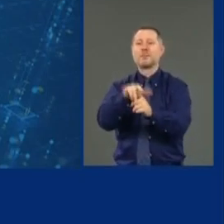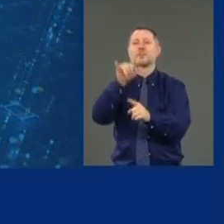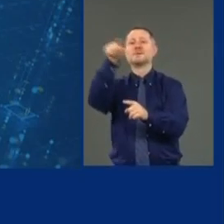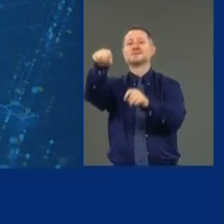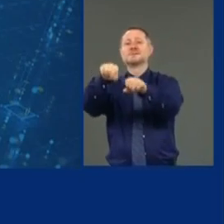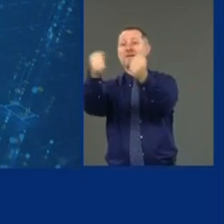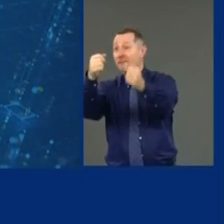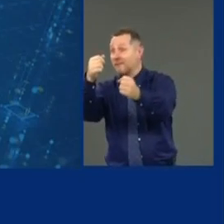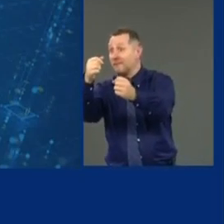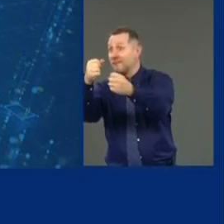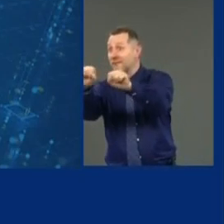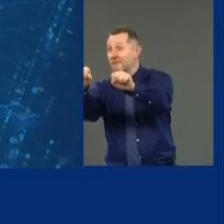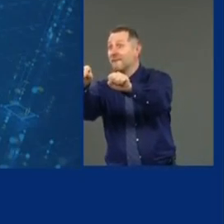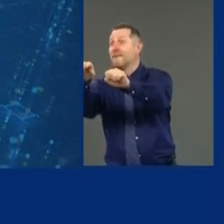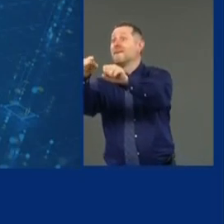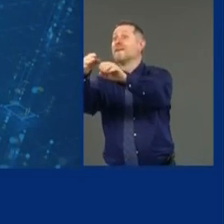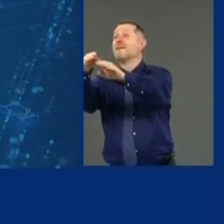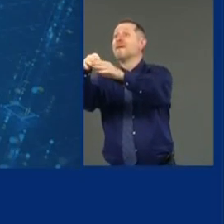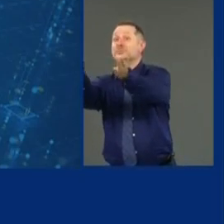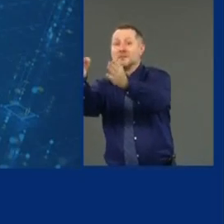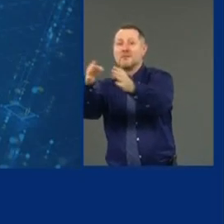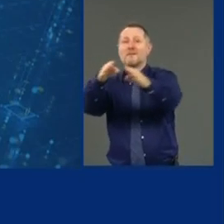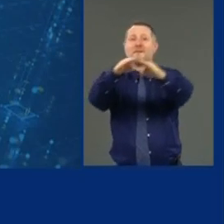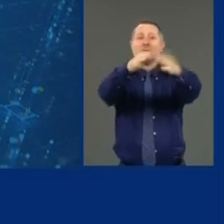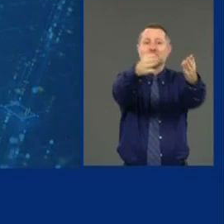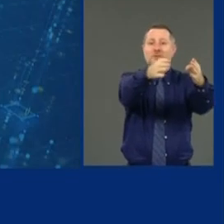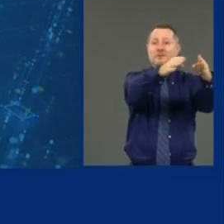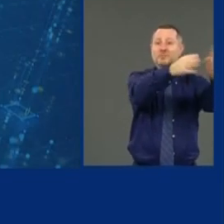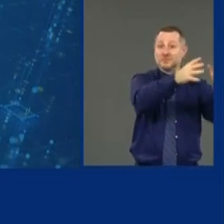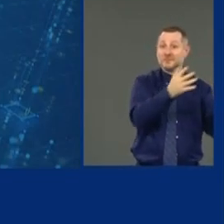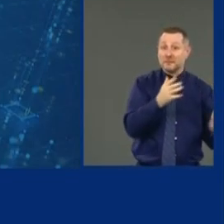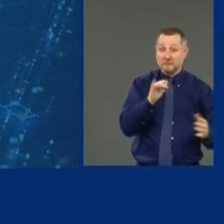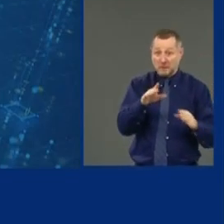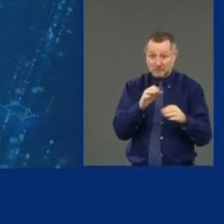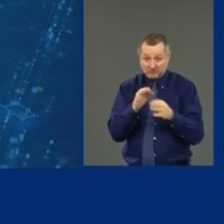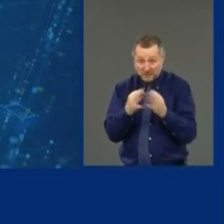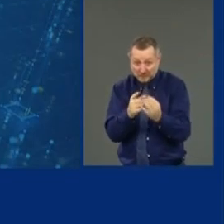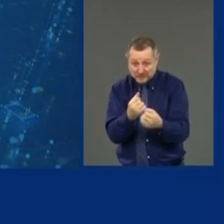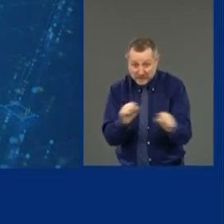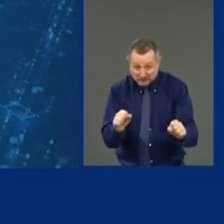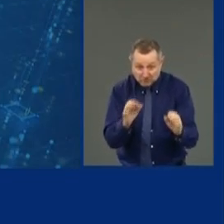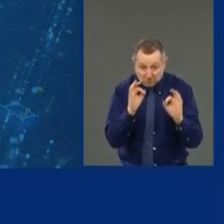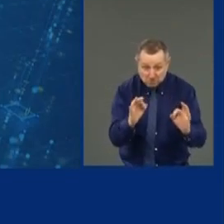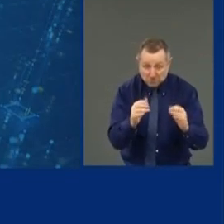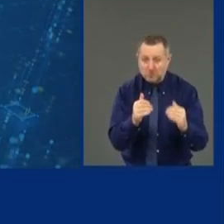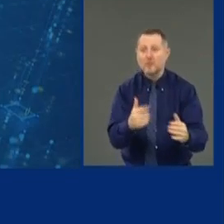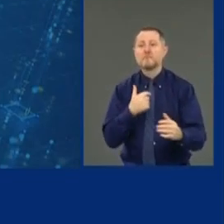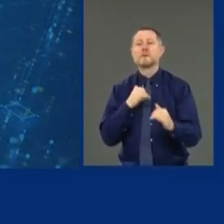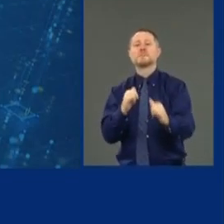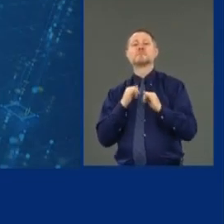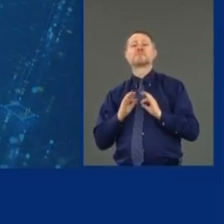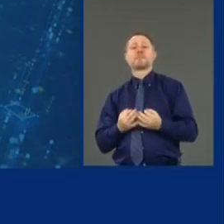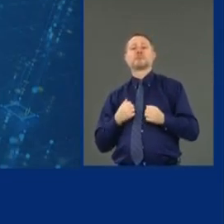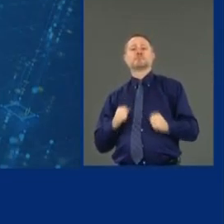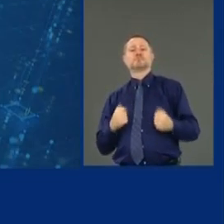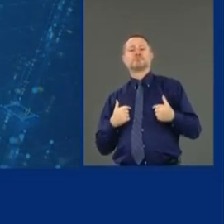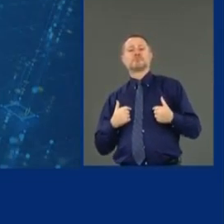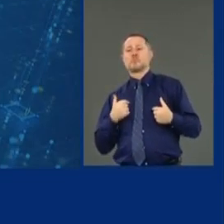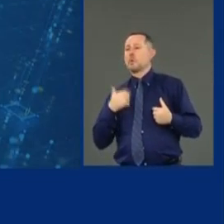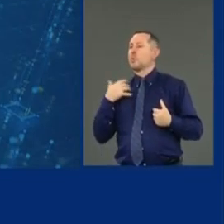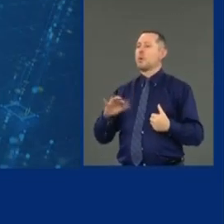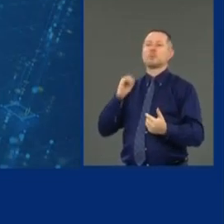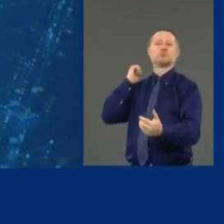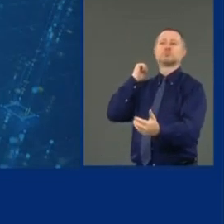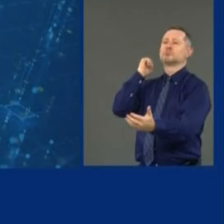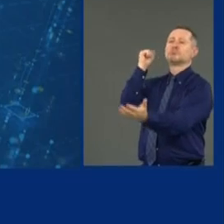for your family, it's safe for my family. And I wouldn't reopen an area that I didn't consider was